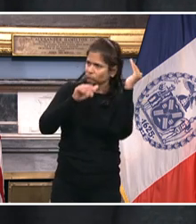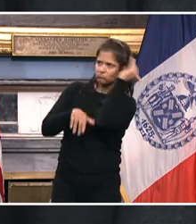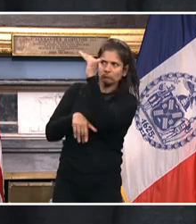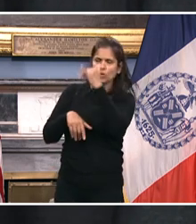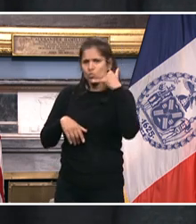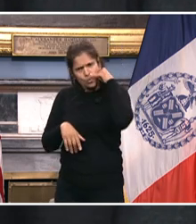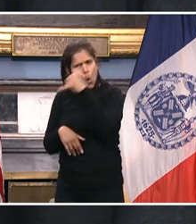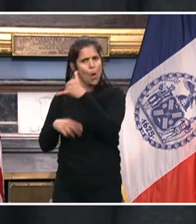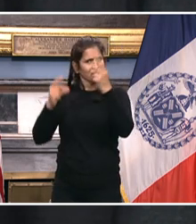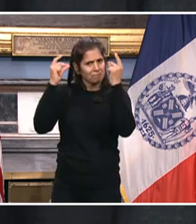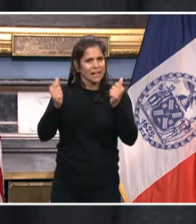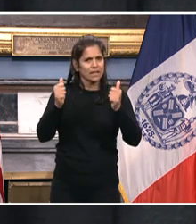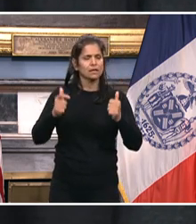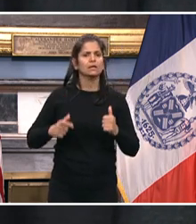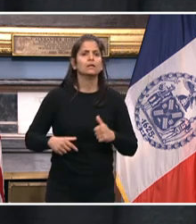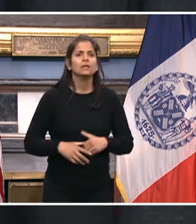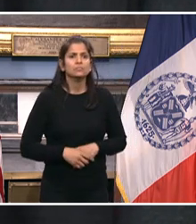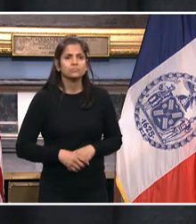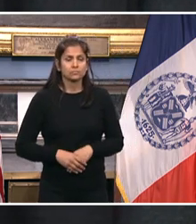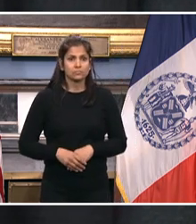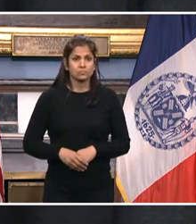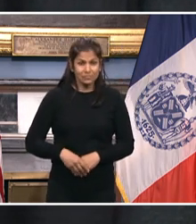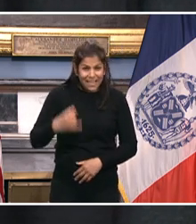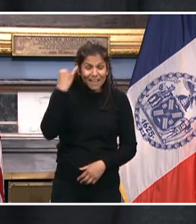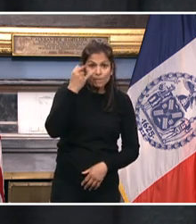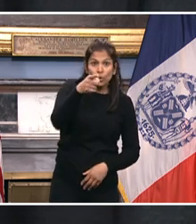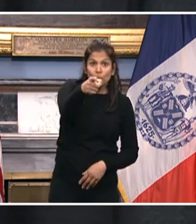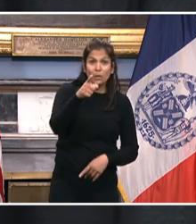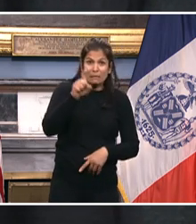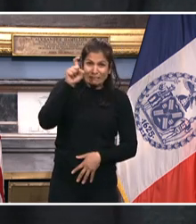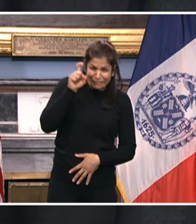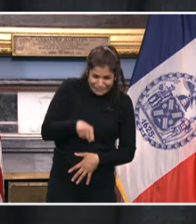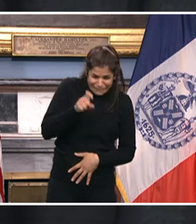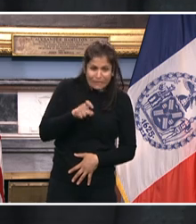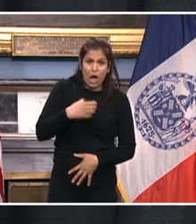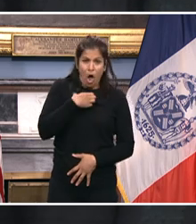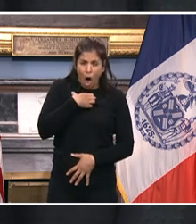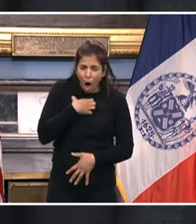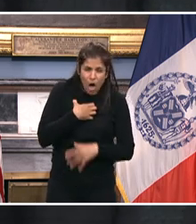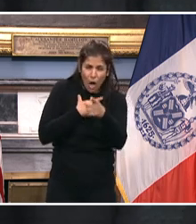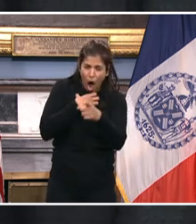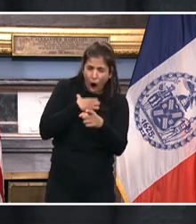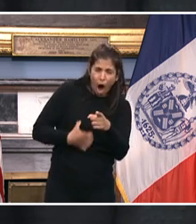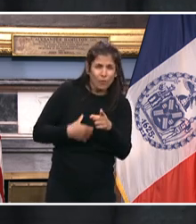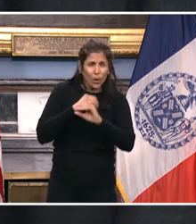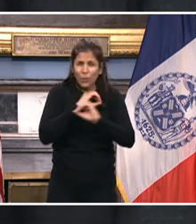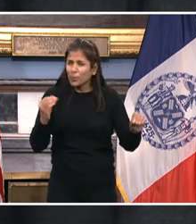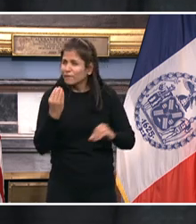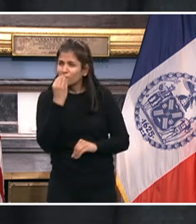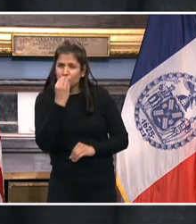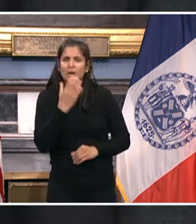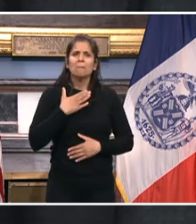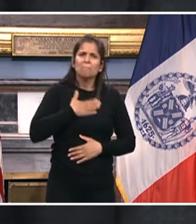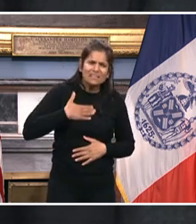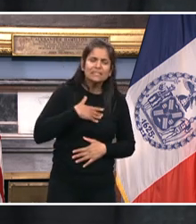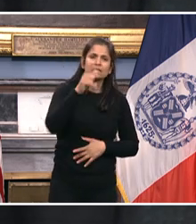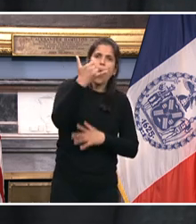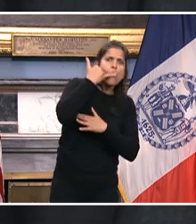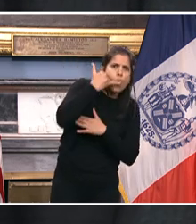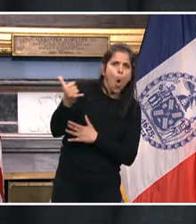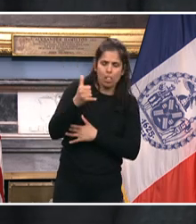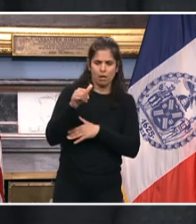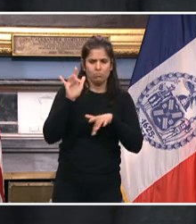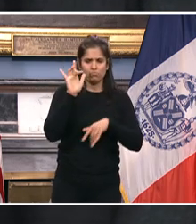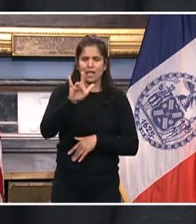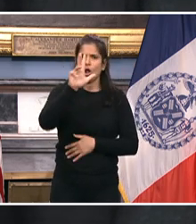meal, they call 311. We will make sure it is delivered. I appointed a food